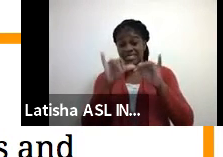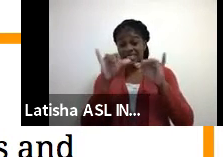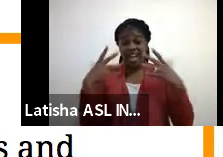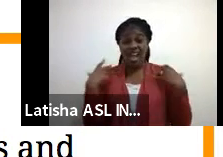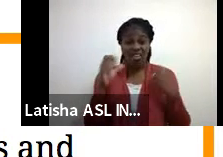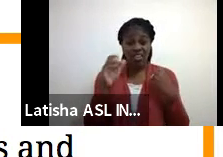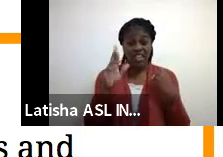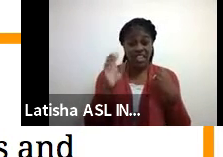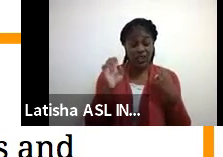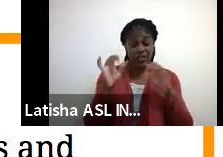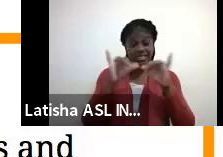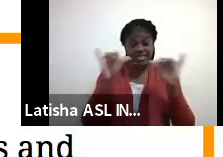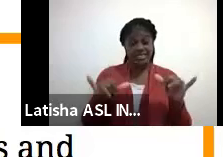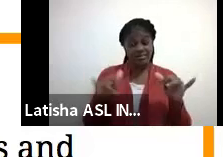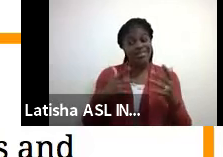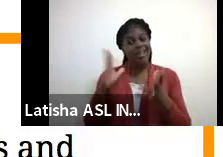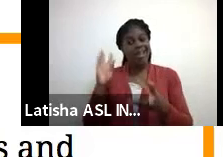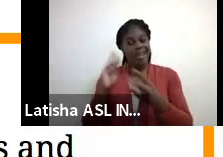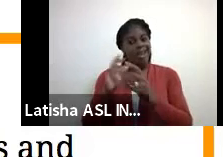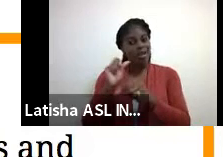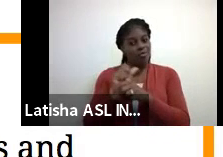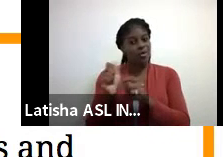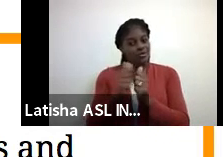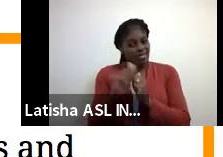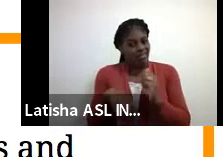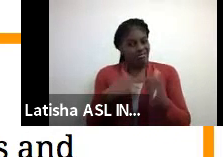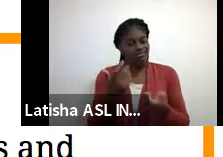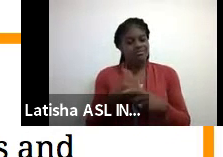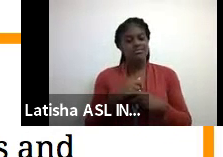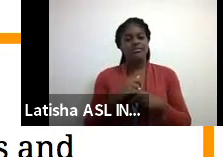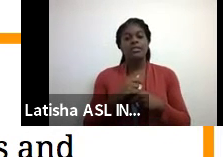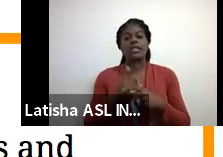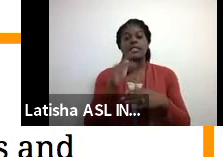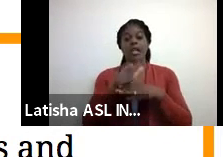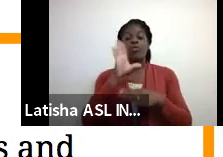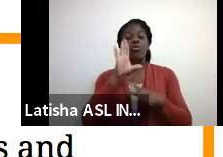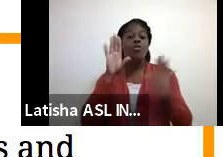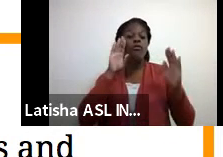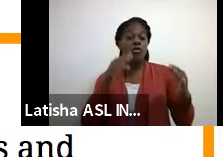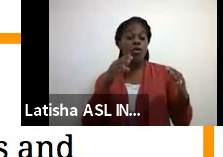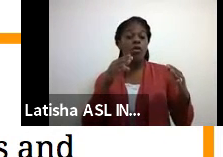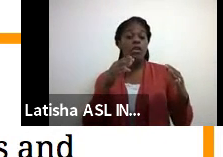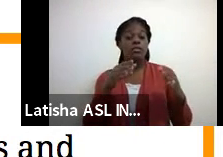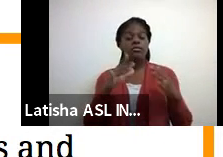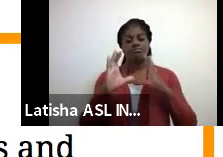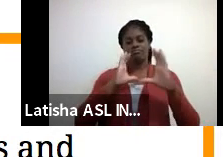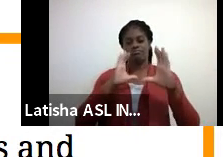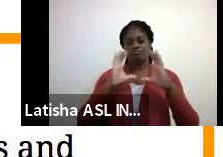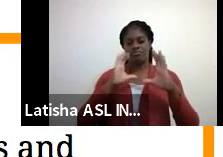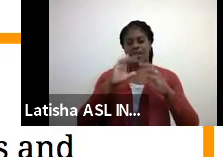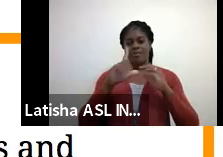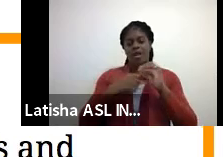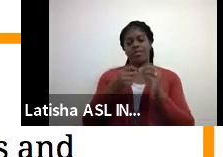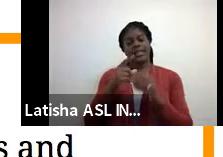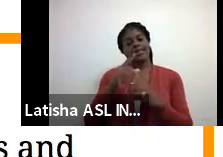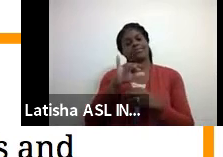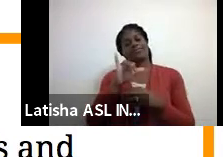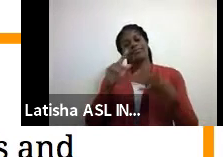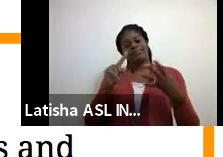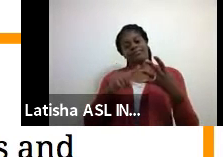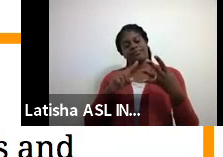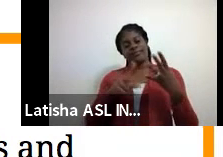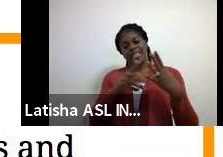have the results that we get. Tonight, we're going to be focusing our conversation on the institutional